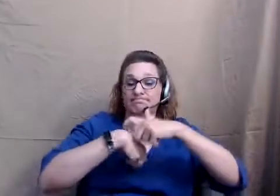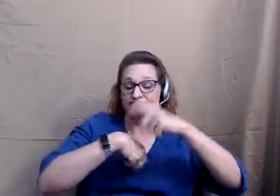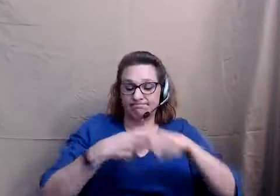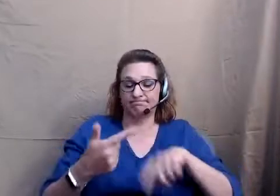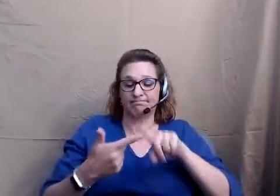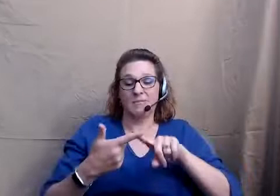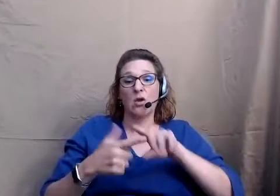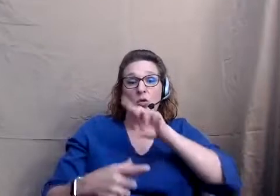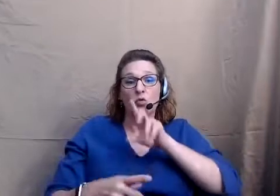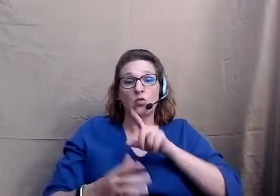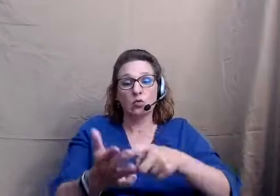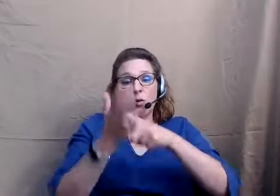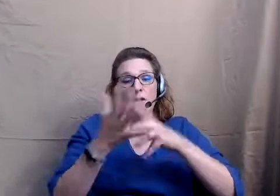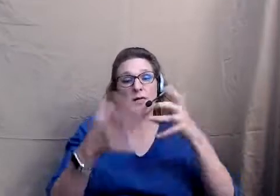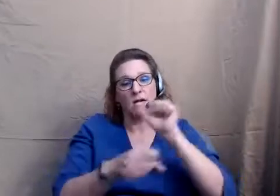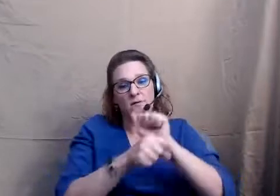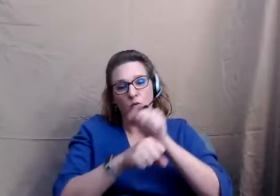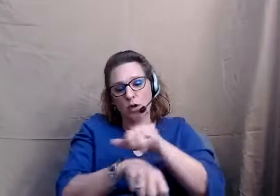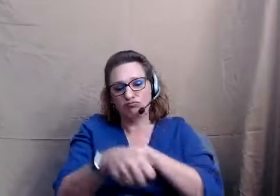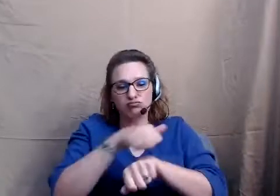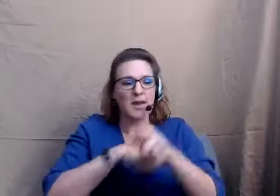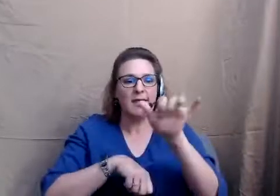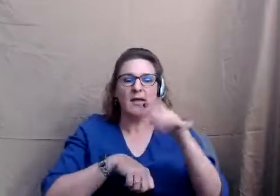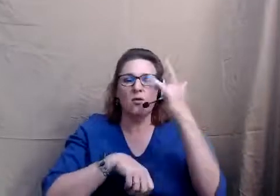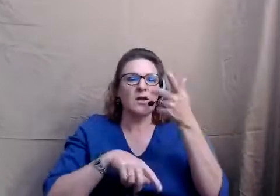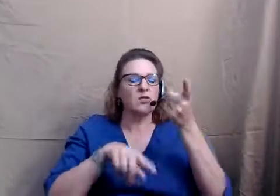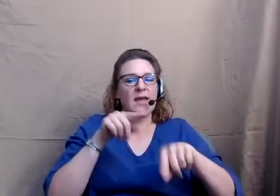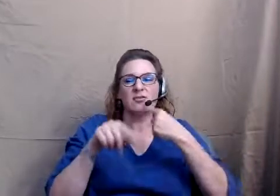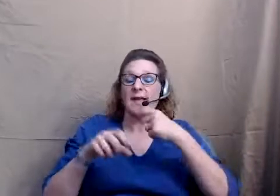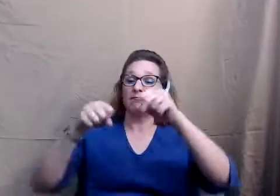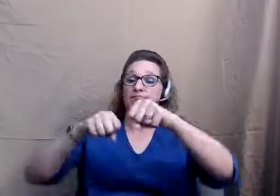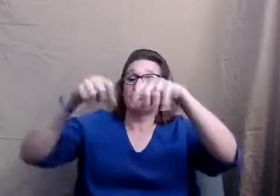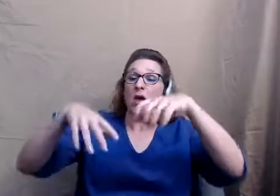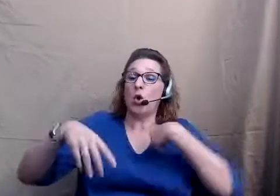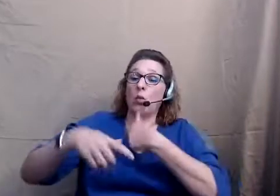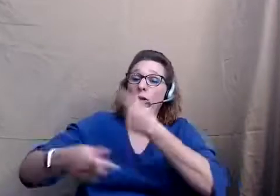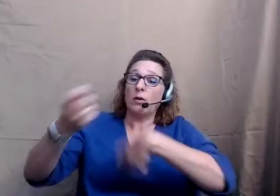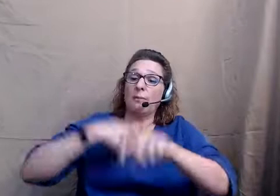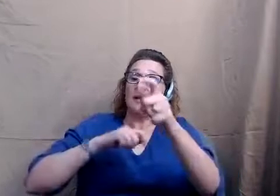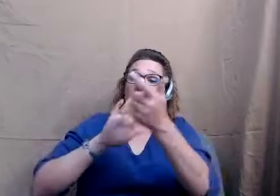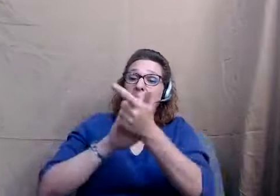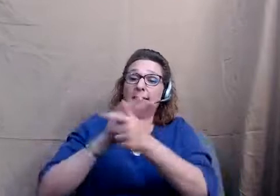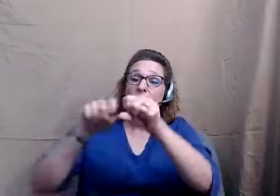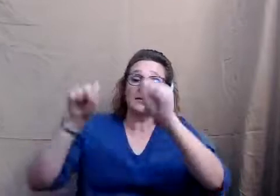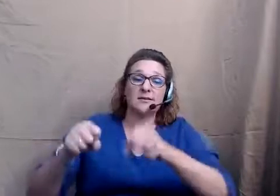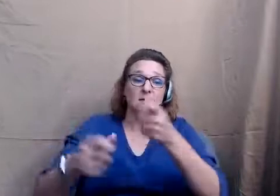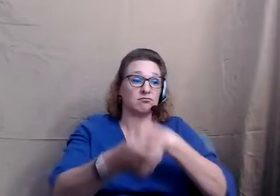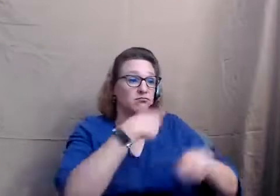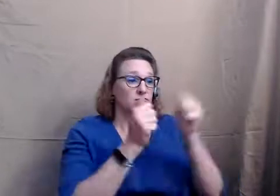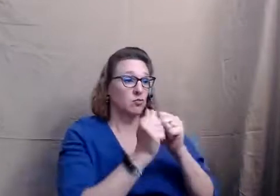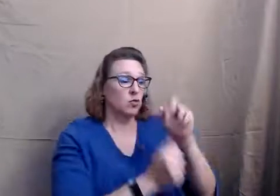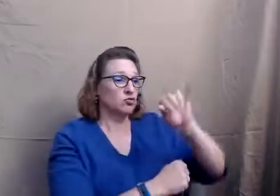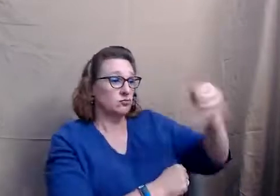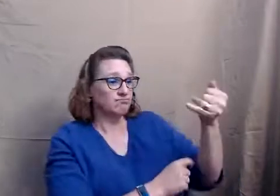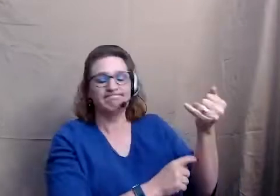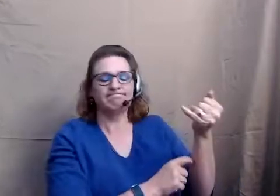intensive. That's why you can't just plunk restorative justice down and say, okay, we've now replaced the criminal legal system. But it's one tool among